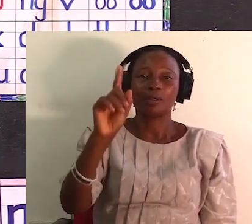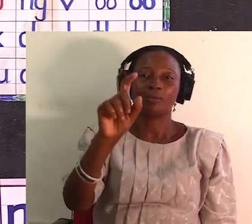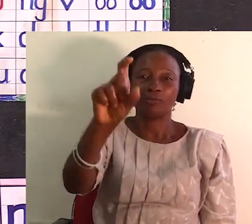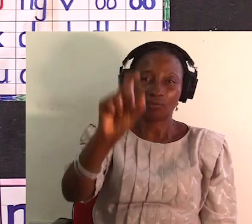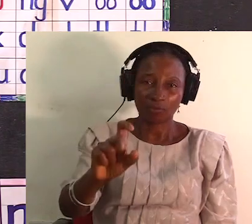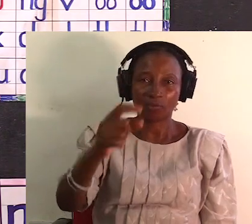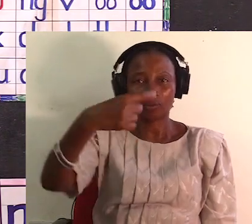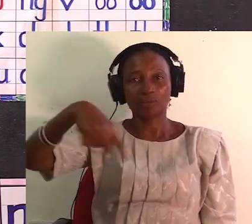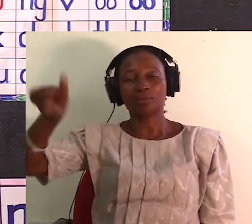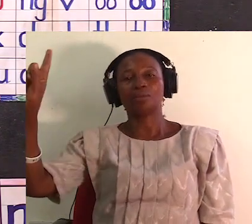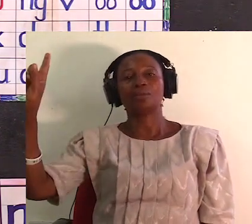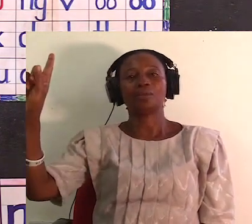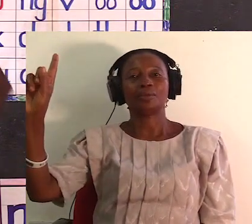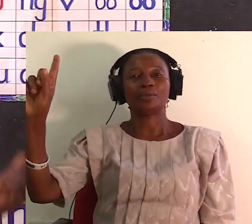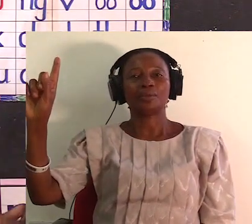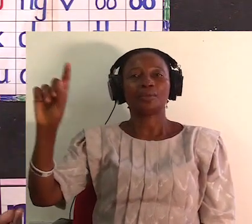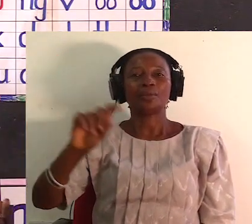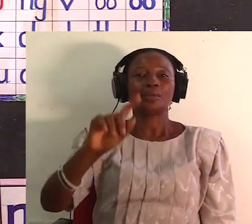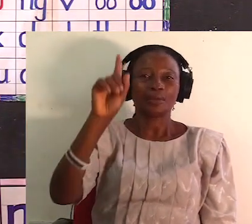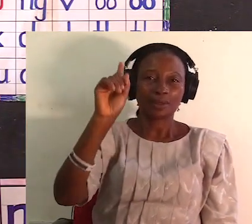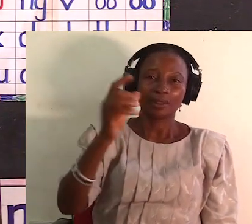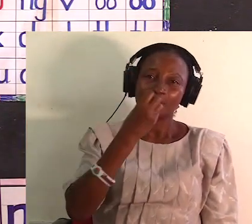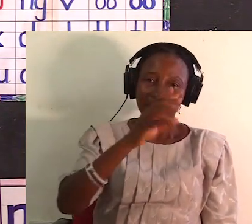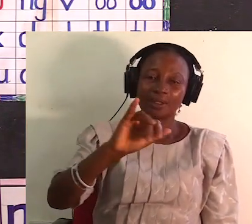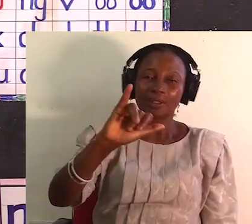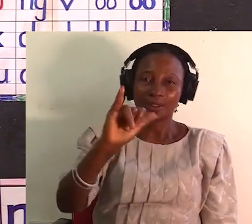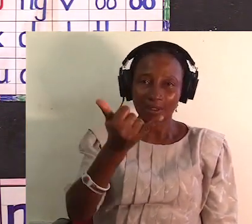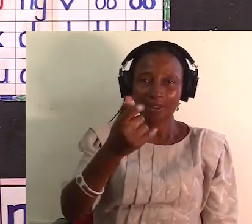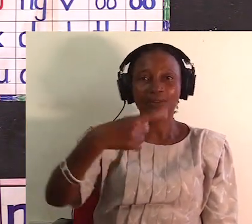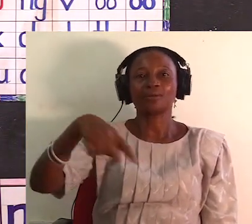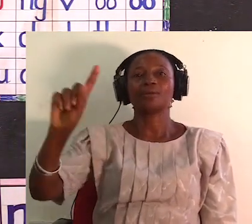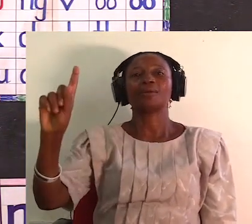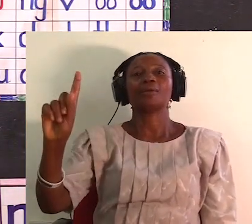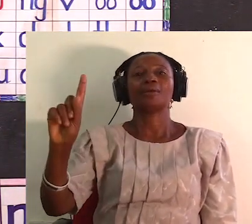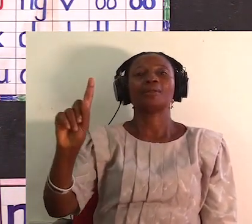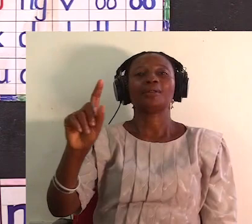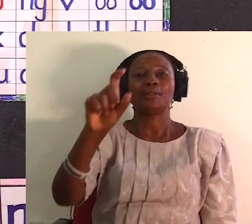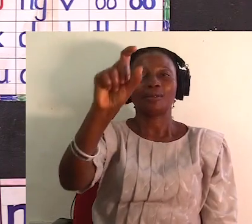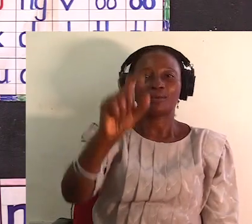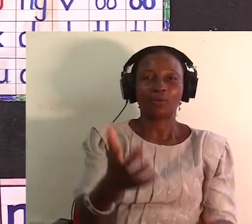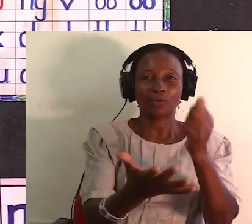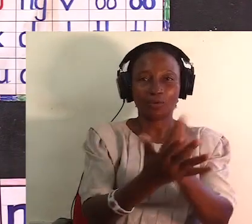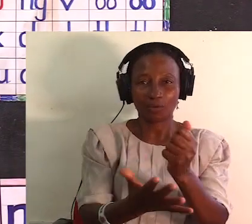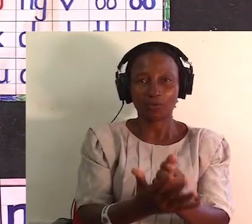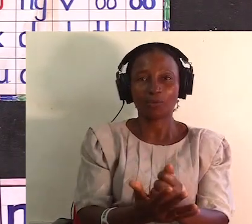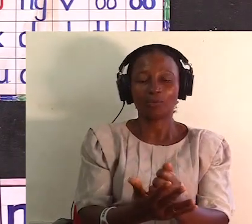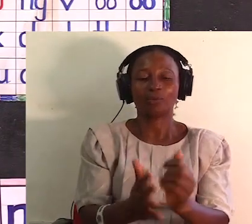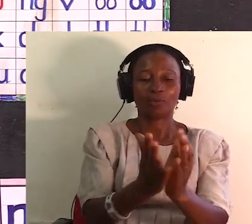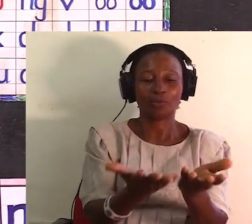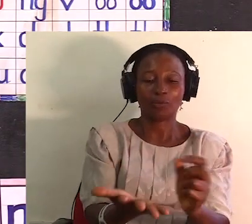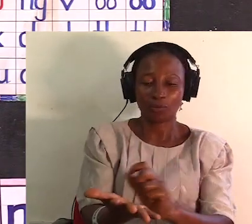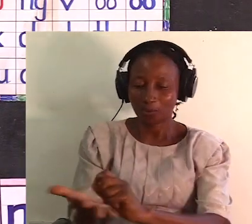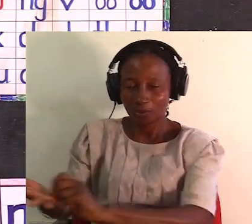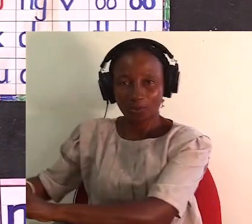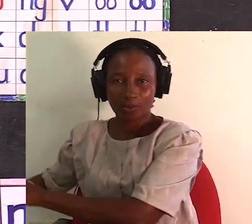you have the opportunity, you can add it on the bank, into your bank. But otherwise, you will have challenges. People are going, what